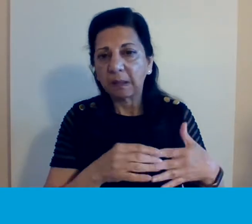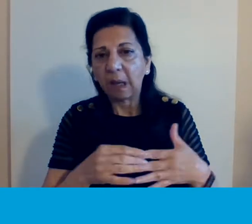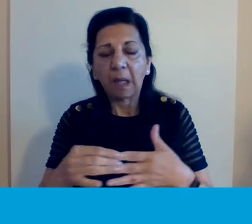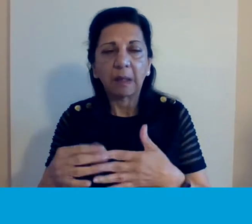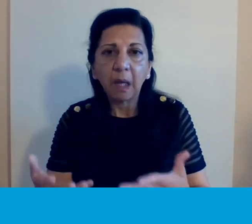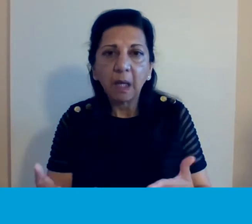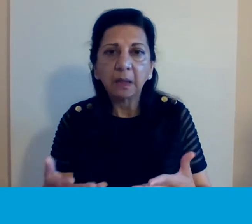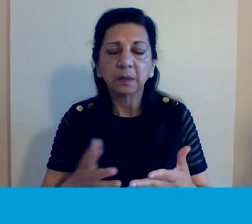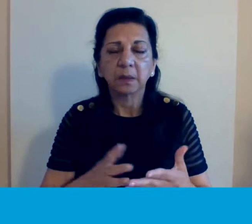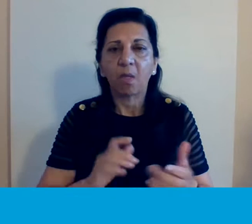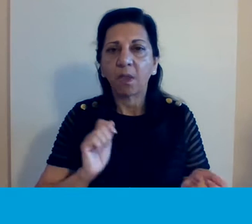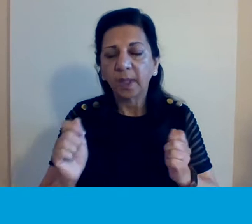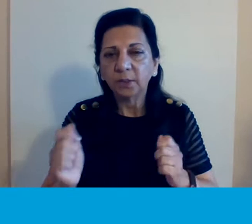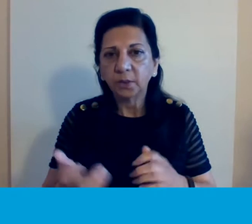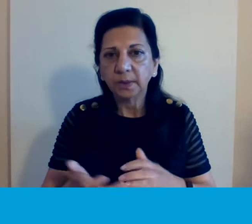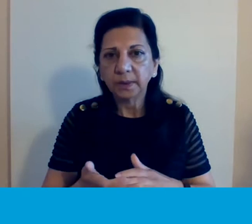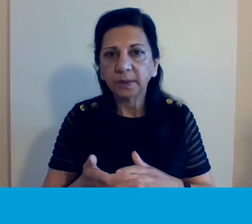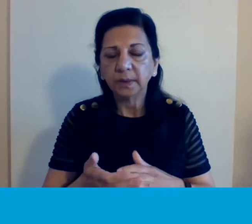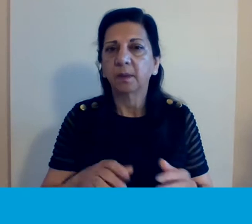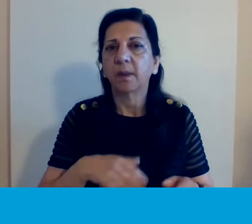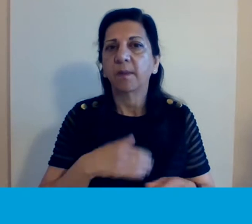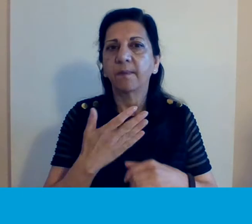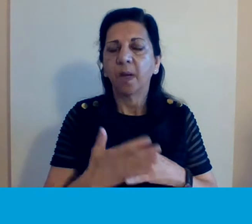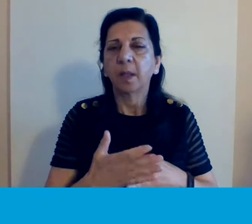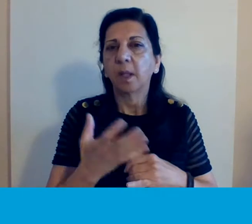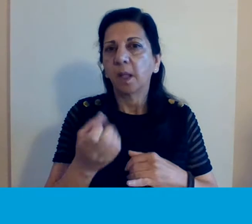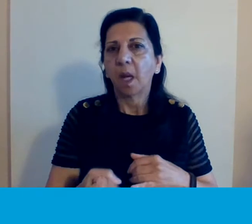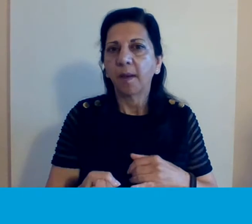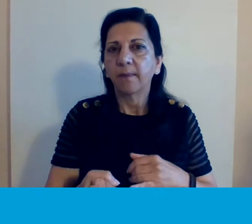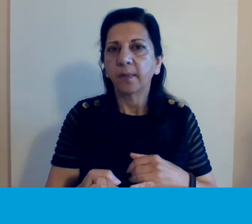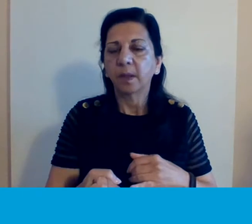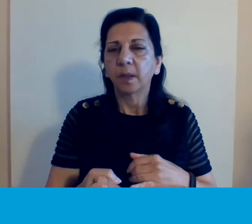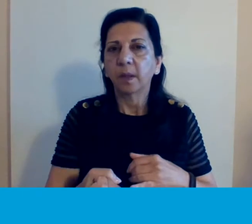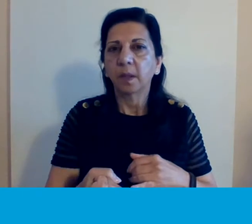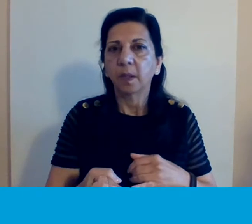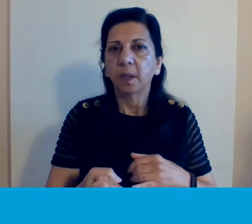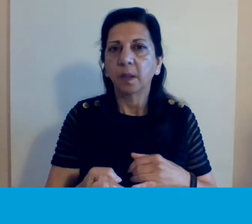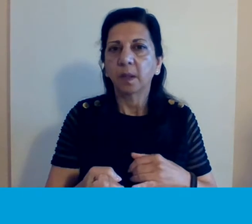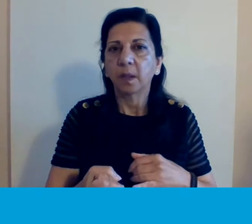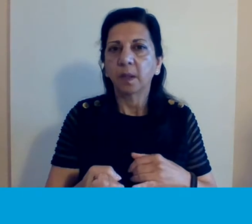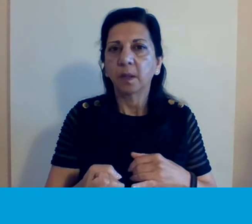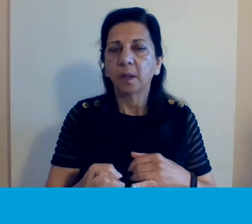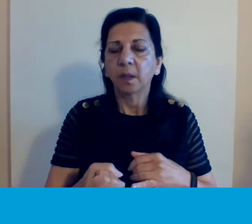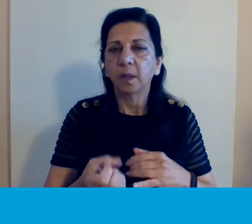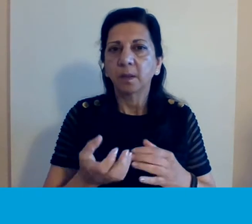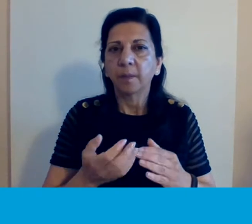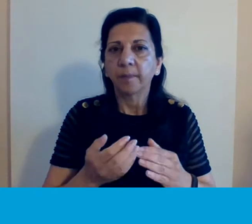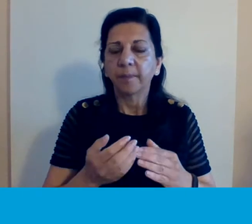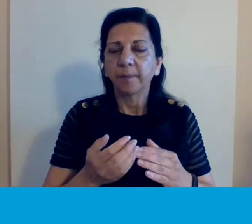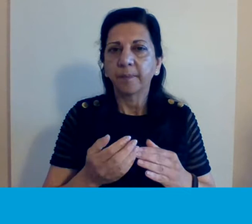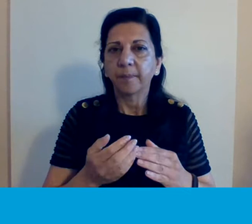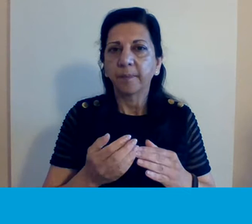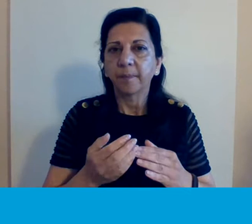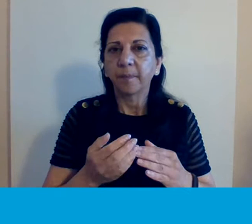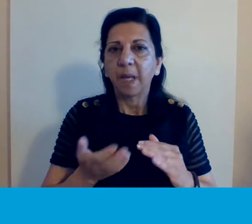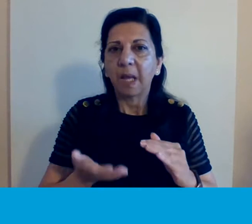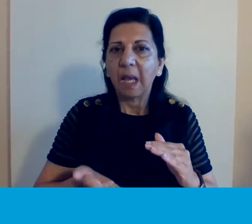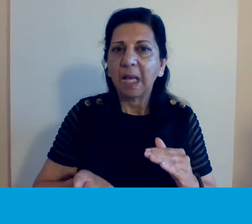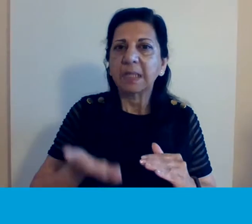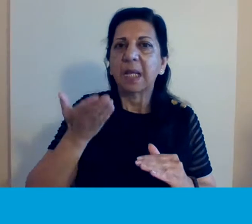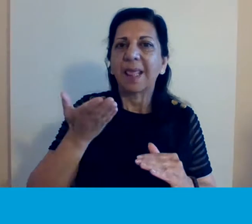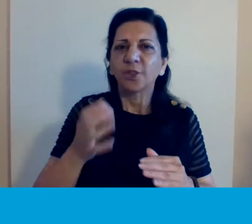do. And then finally, we have a system escalation group which meets three times a